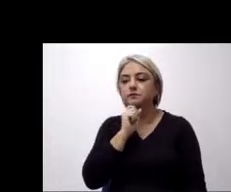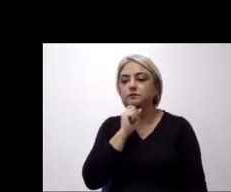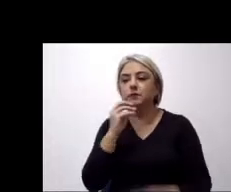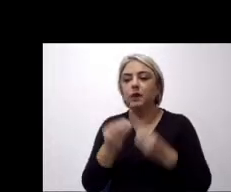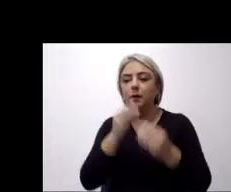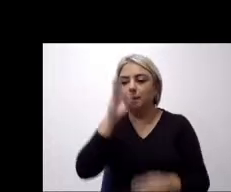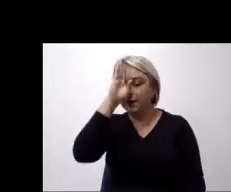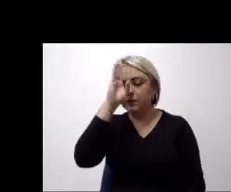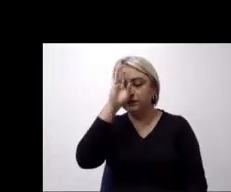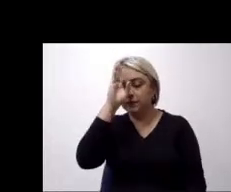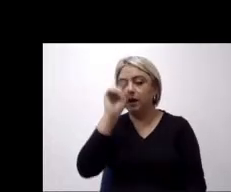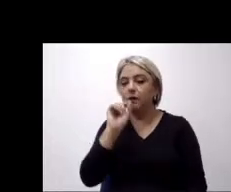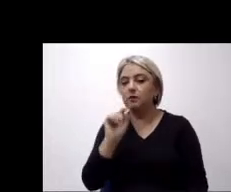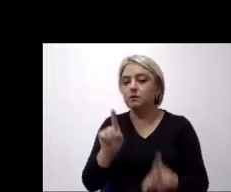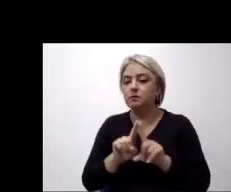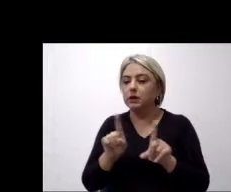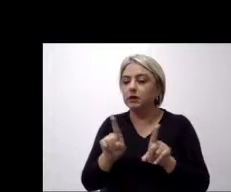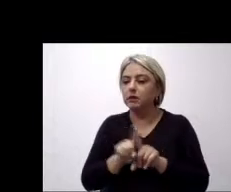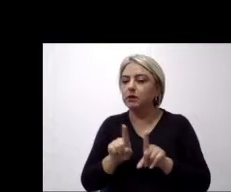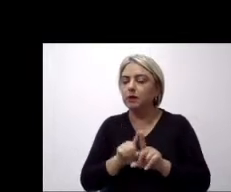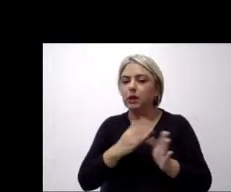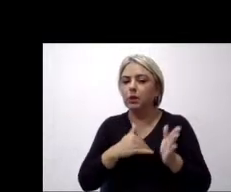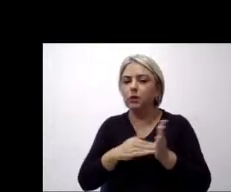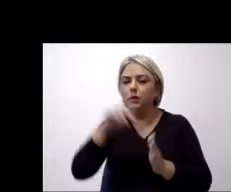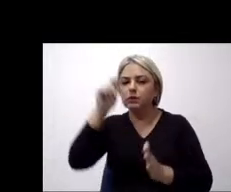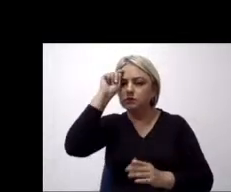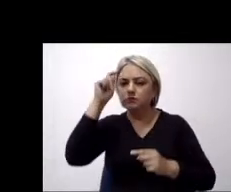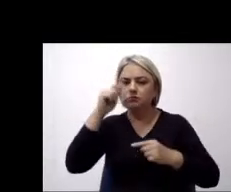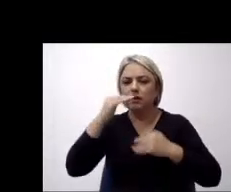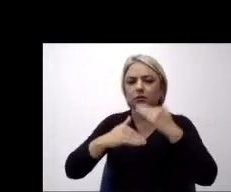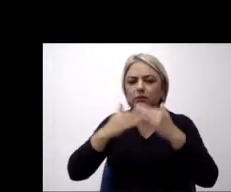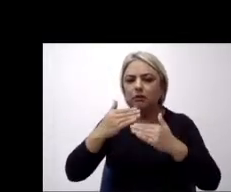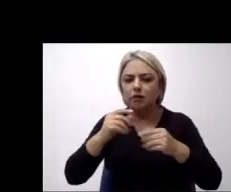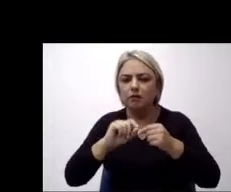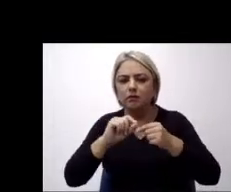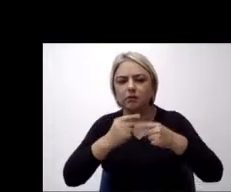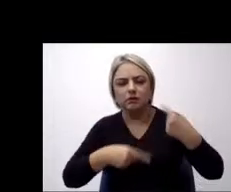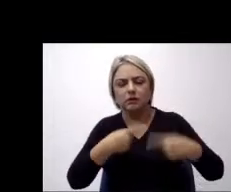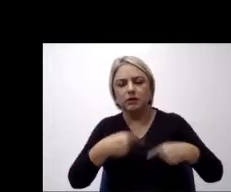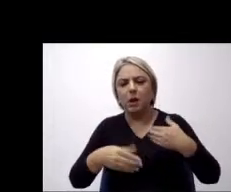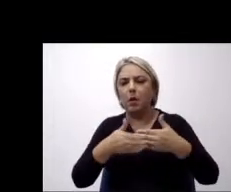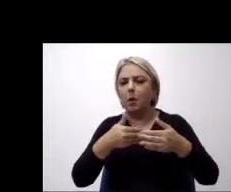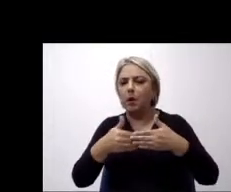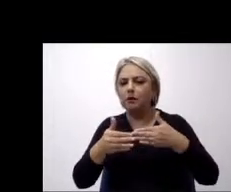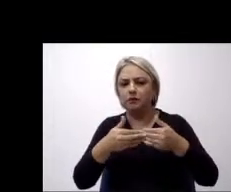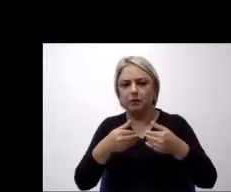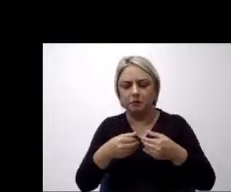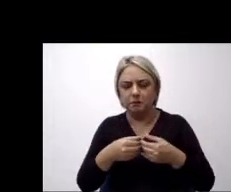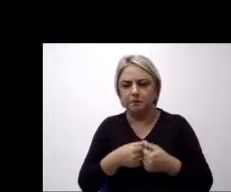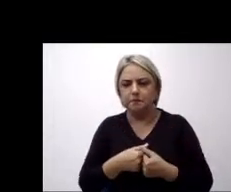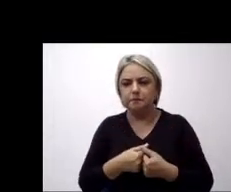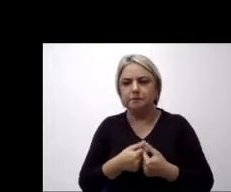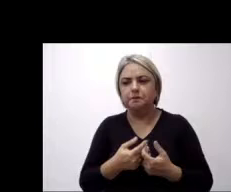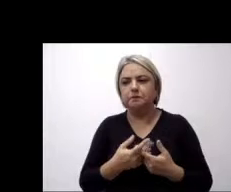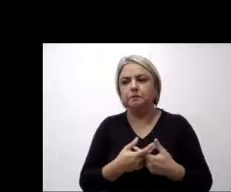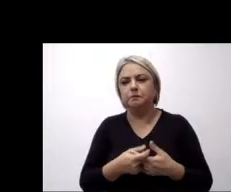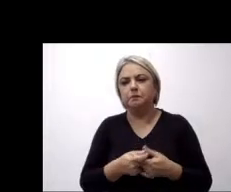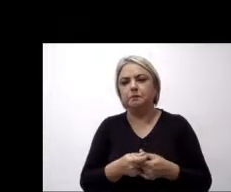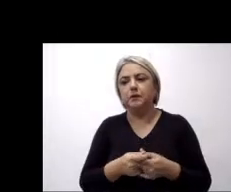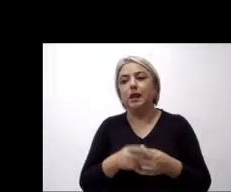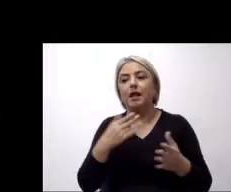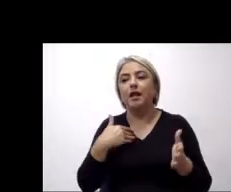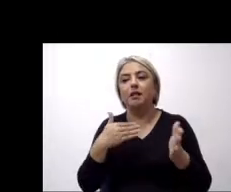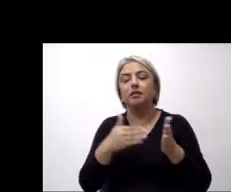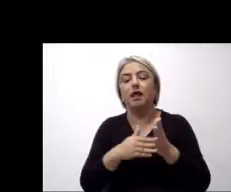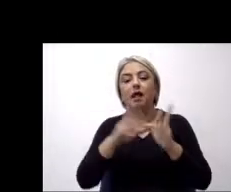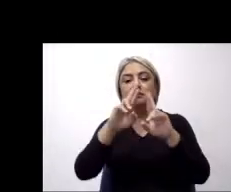every policymakers, every whatever the situation, have always discursive and strategic skills,